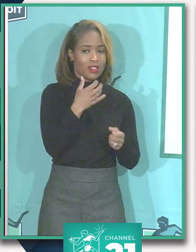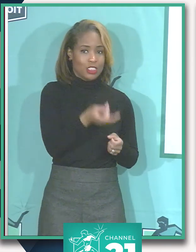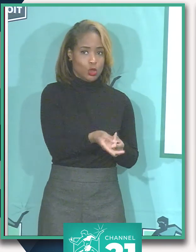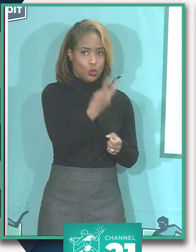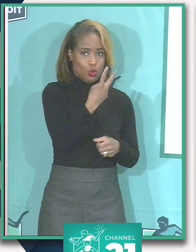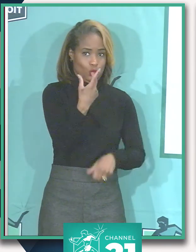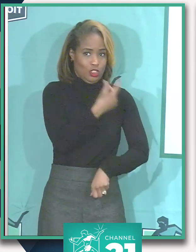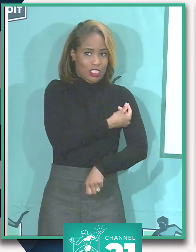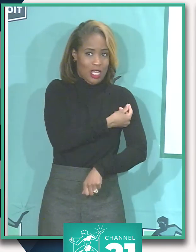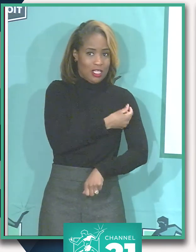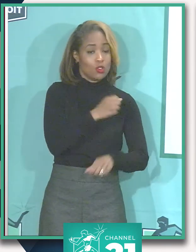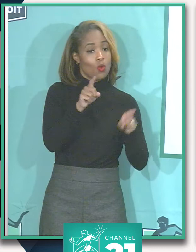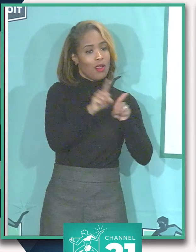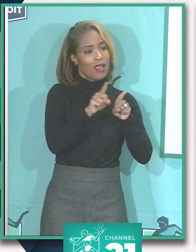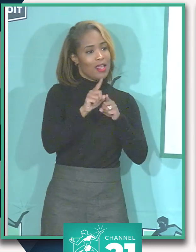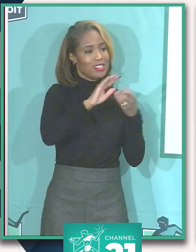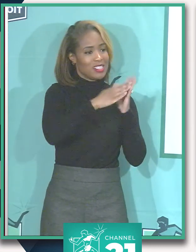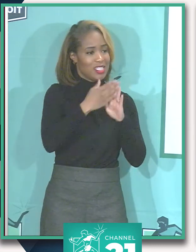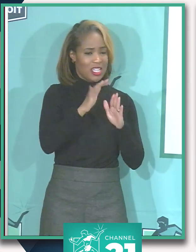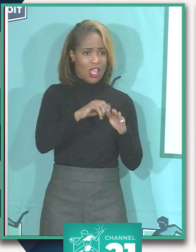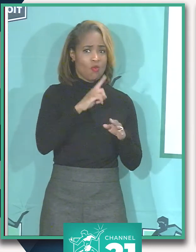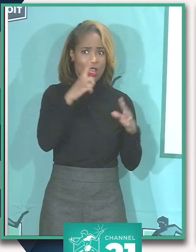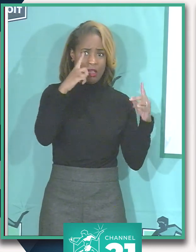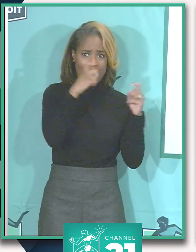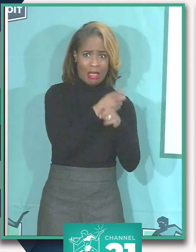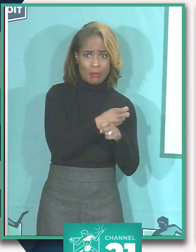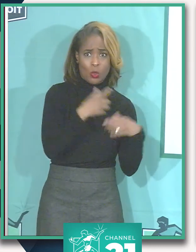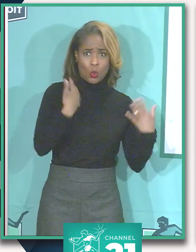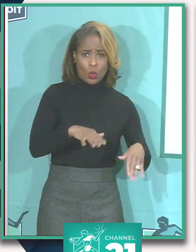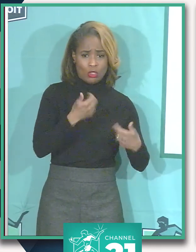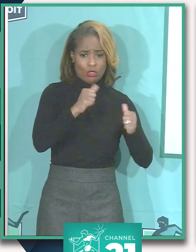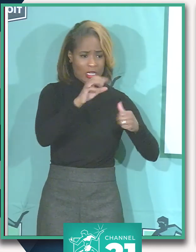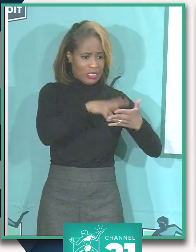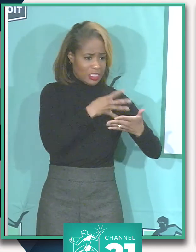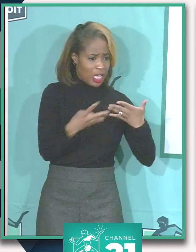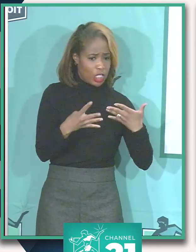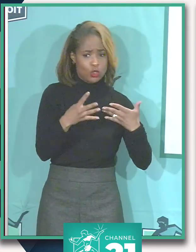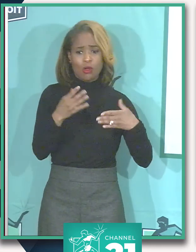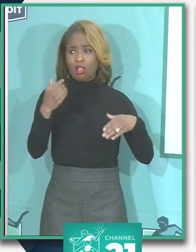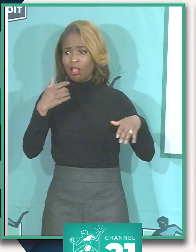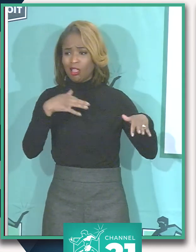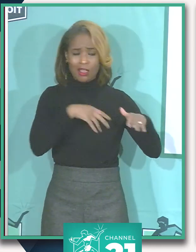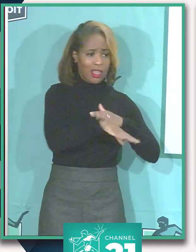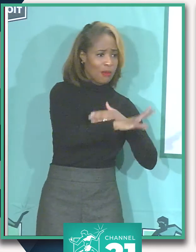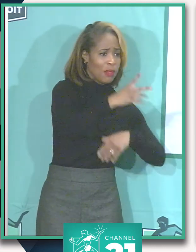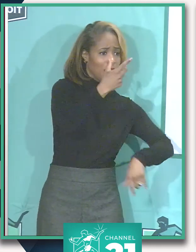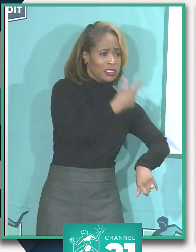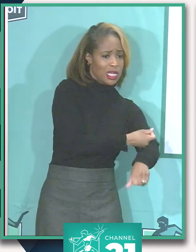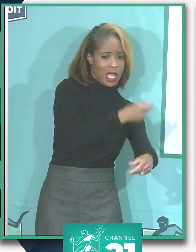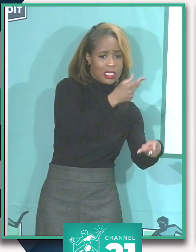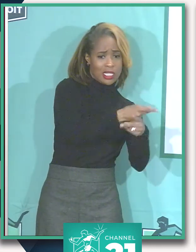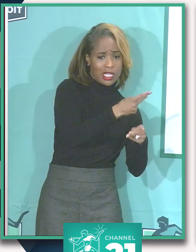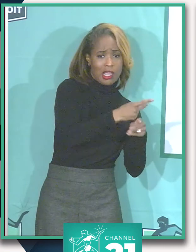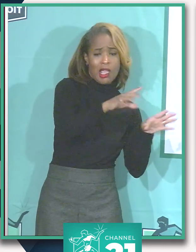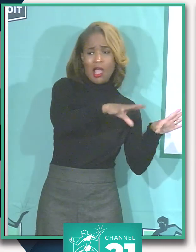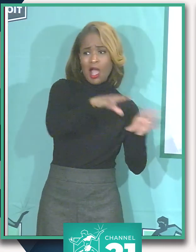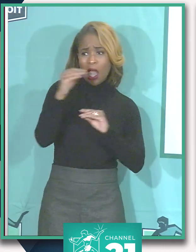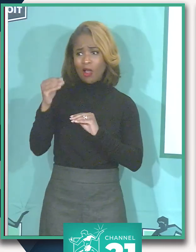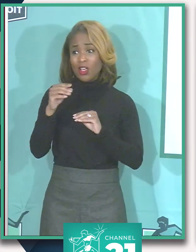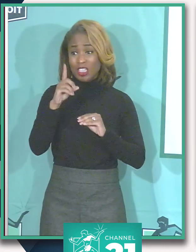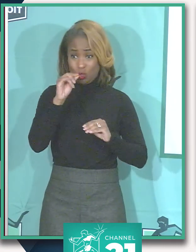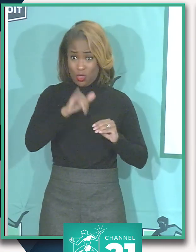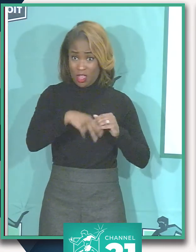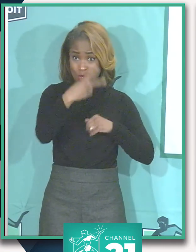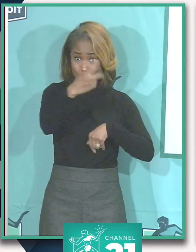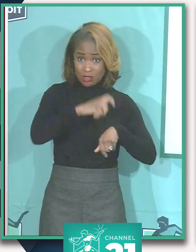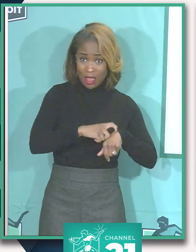And so as a city, that's really complicated. It's complicated to schedule somebody, move them in, get them in a shot, take care of them, get them out. And to do it twice